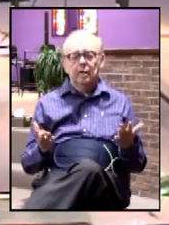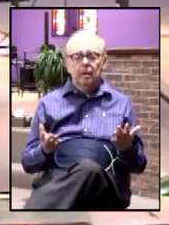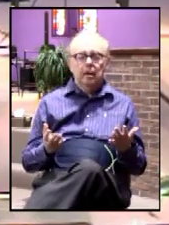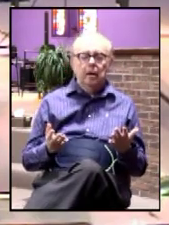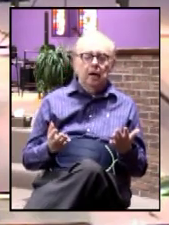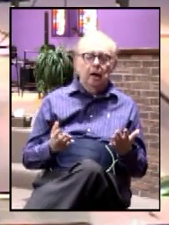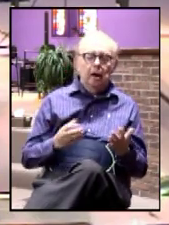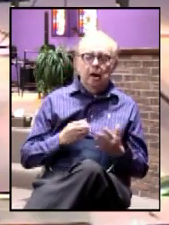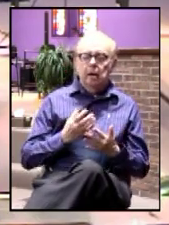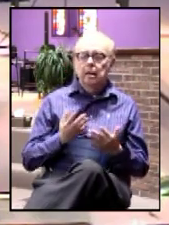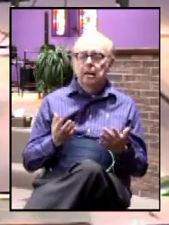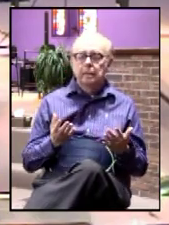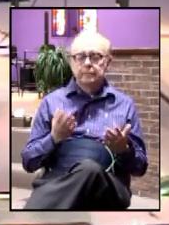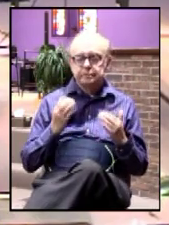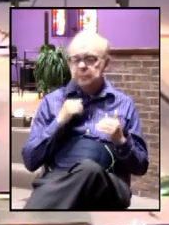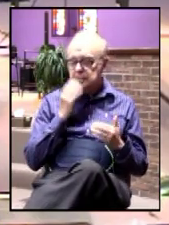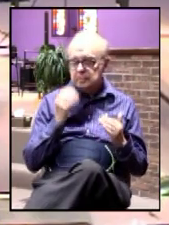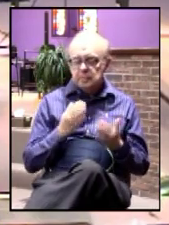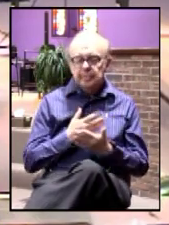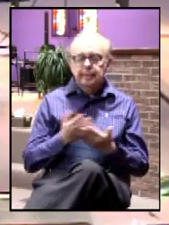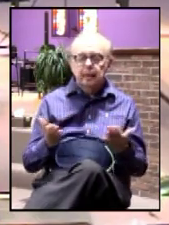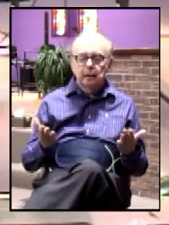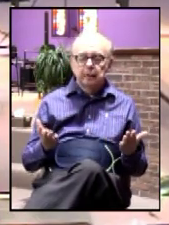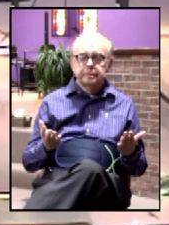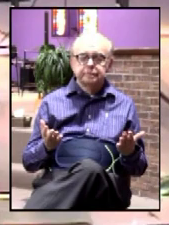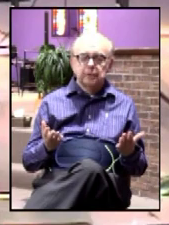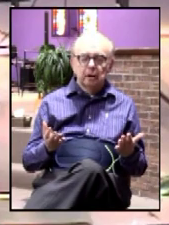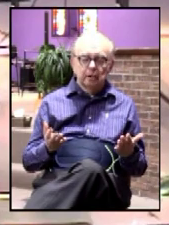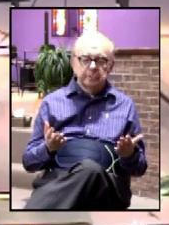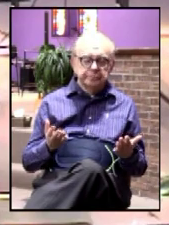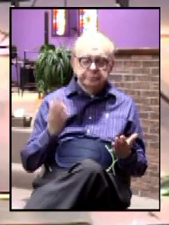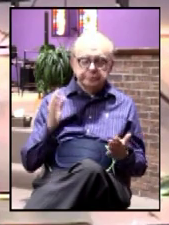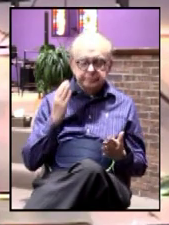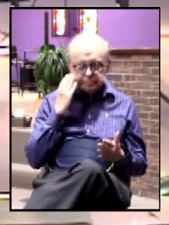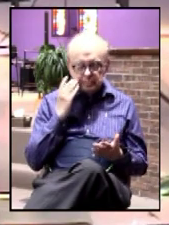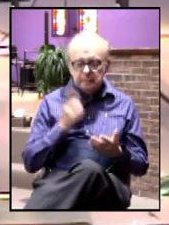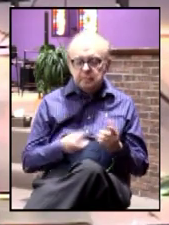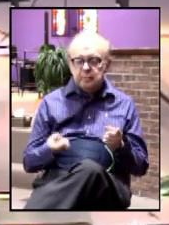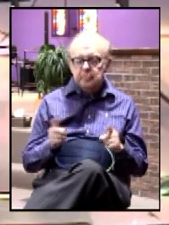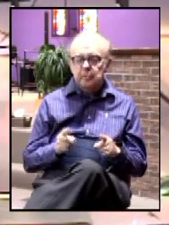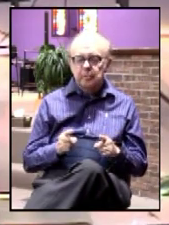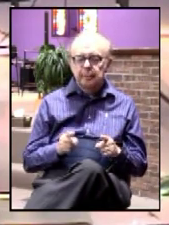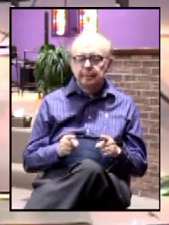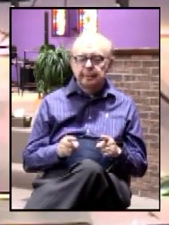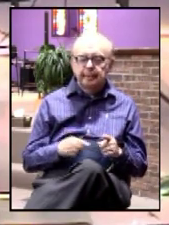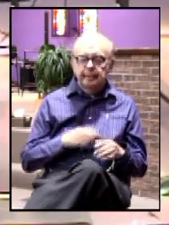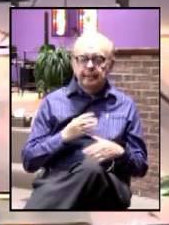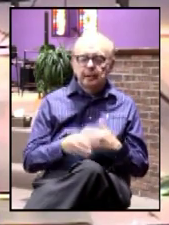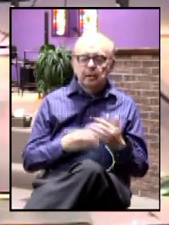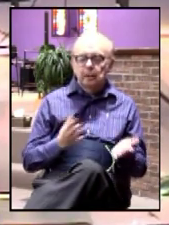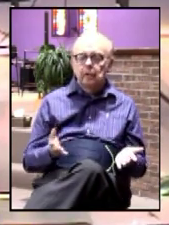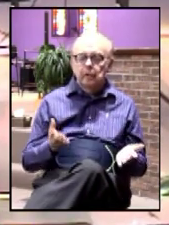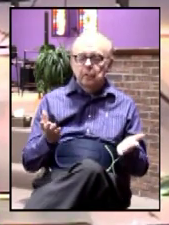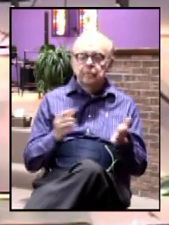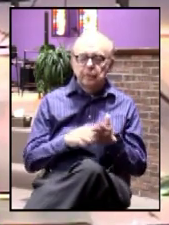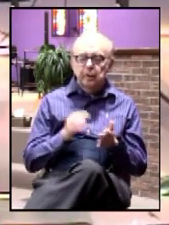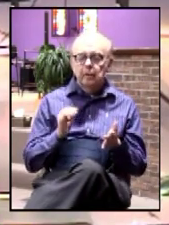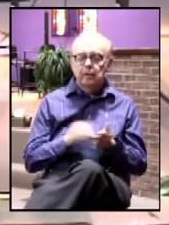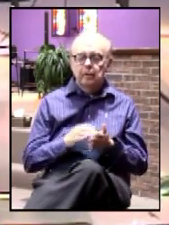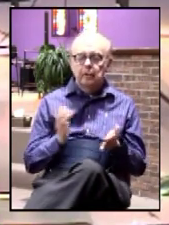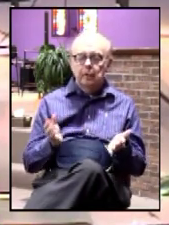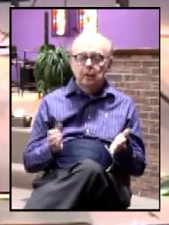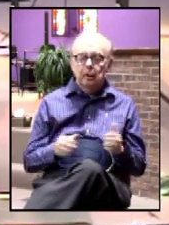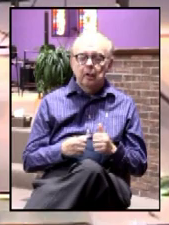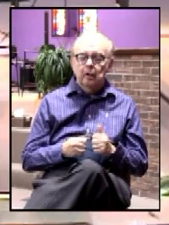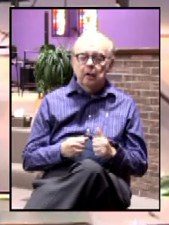it, and all of these unexpected things that are there, and you'll never know what's going to happen around the next turn. And I would really like to show you